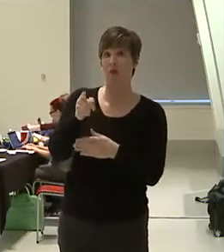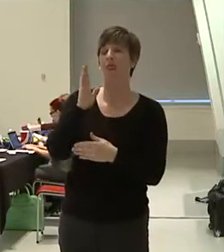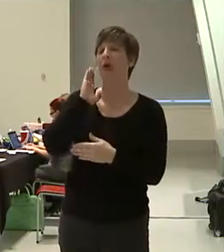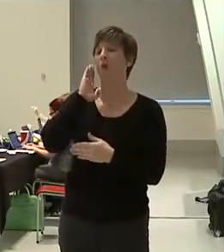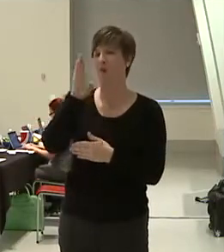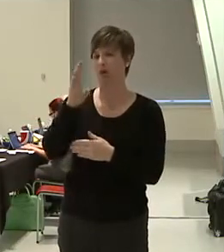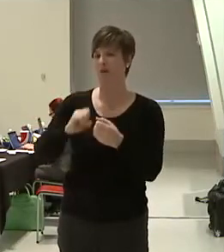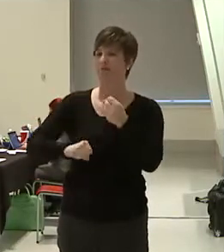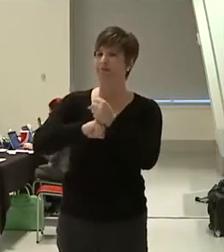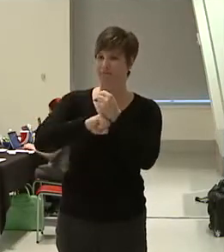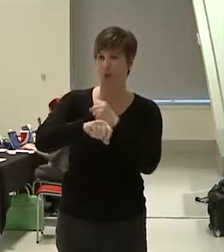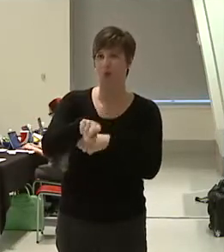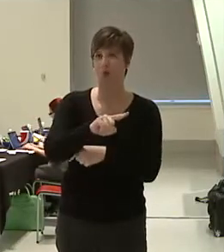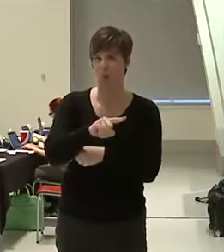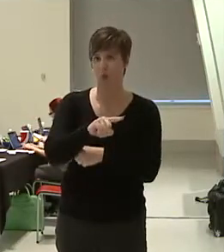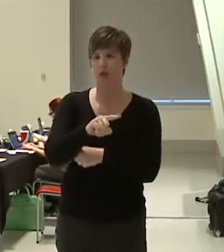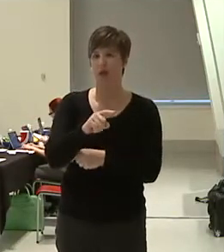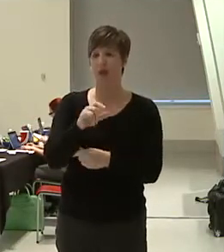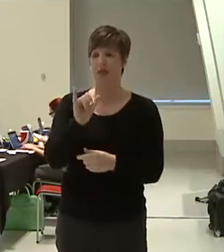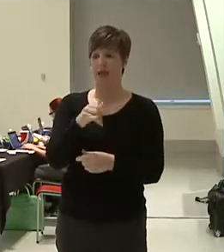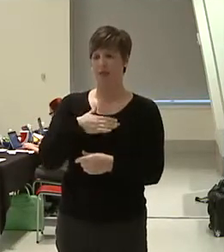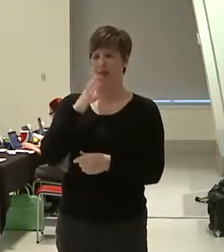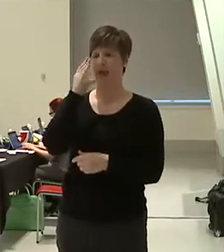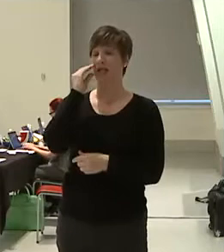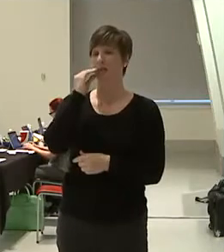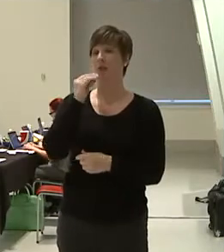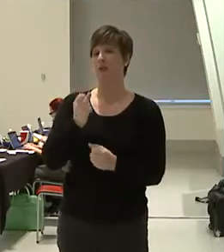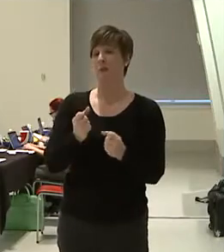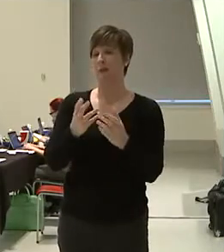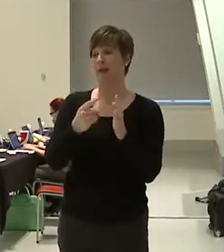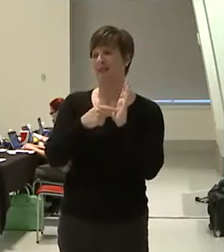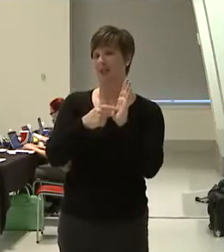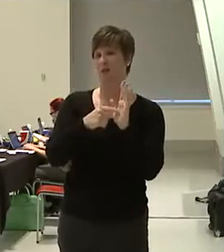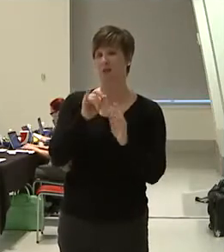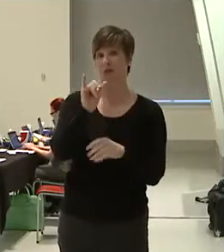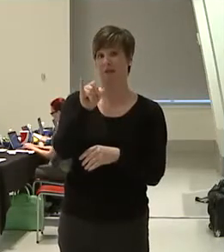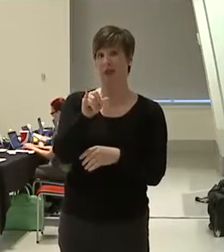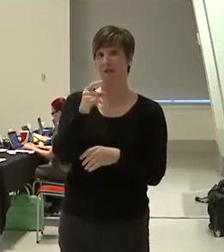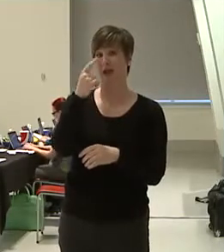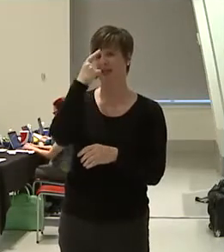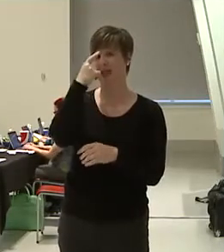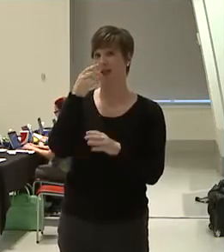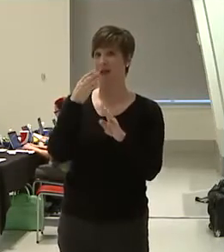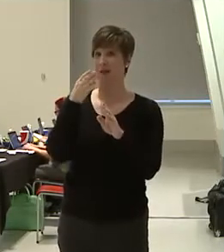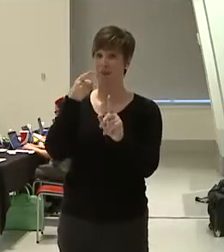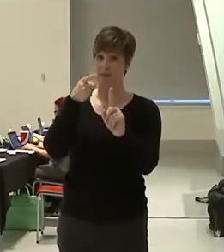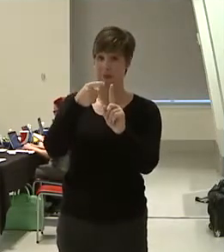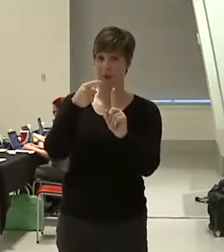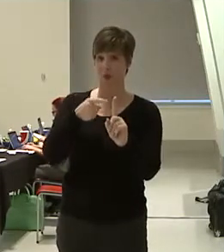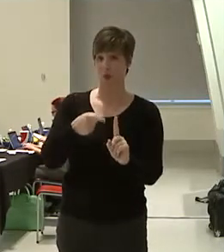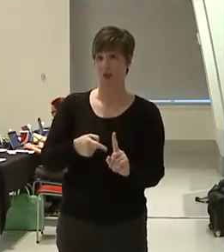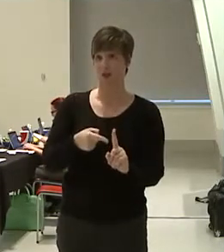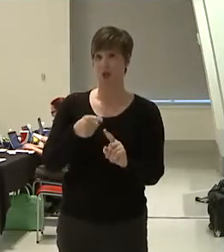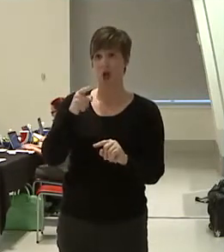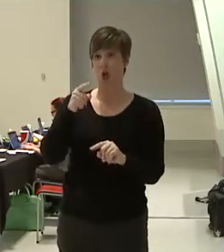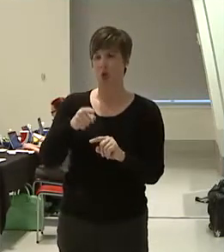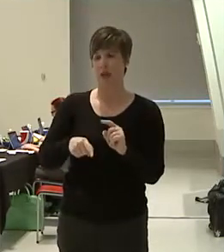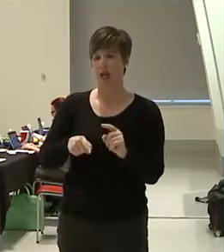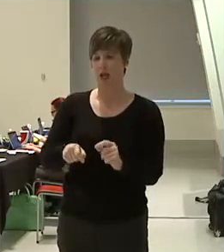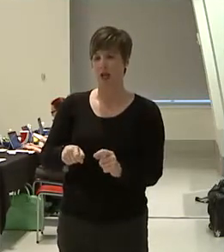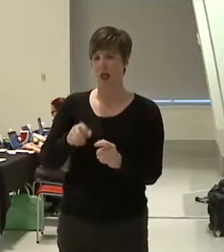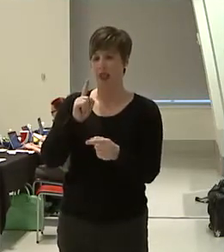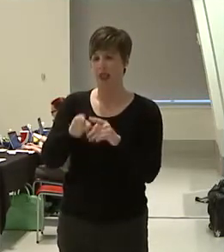you. That has been my experience. I think there's many examples of that. But I think the main point I wanted to make there is you can't just do it on the